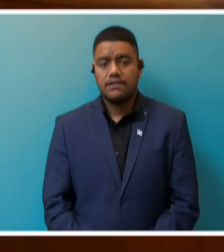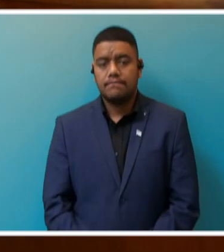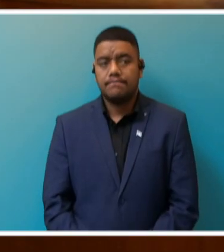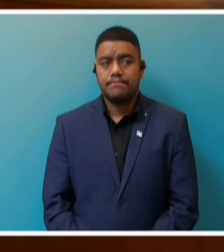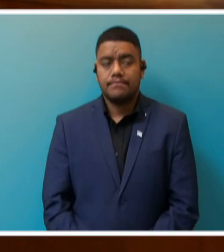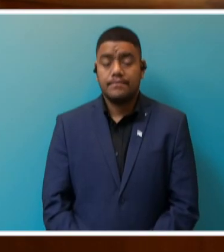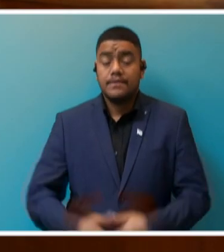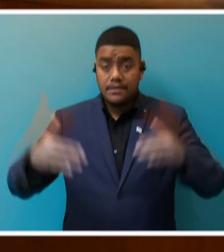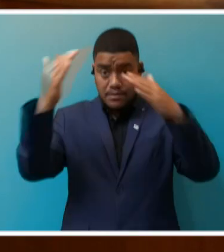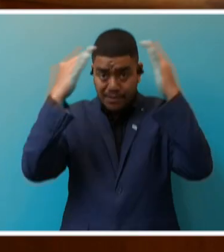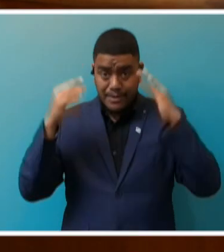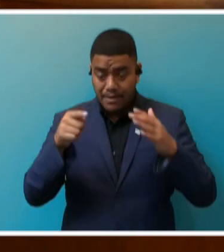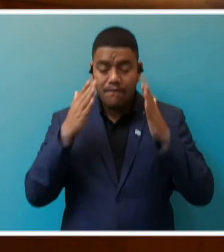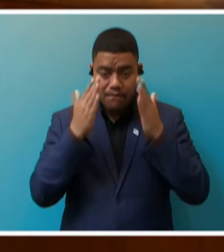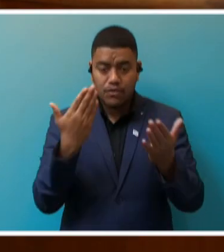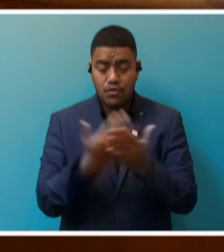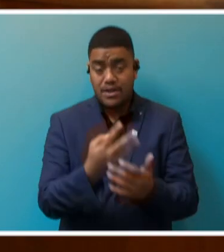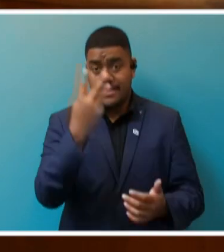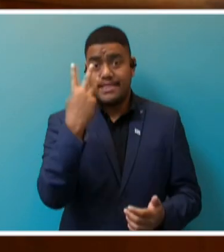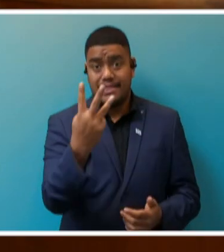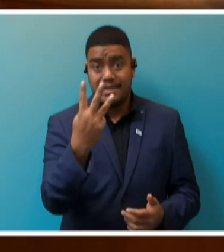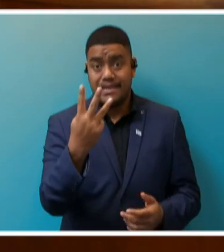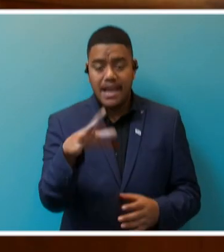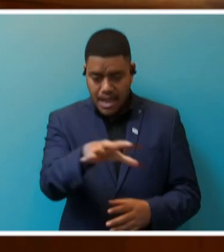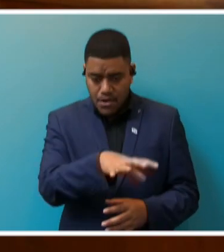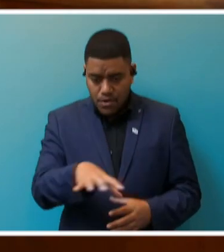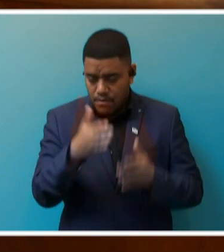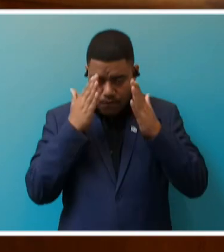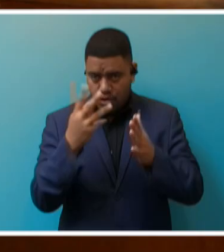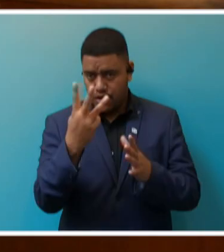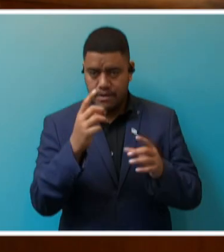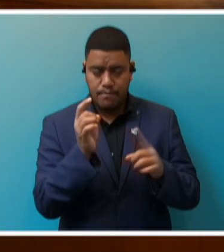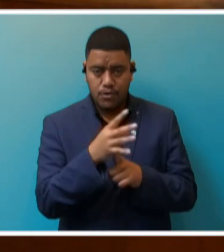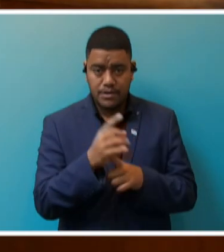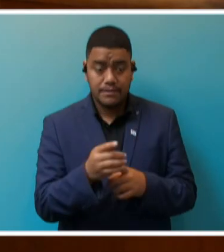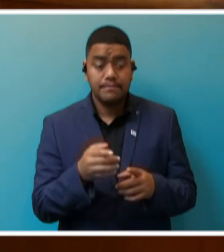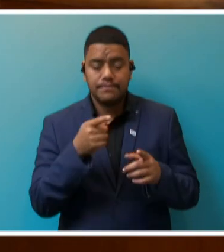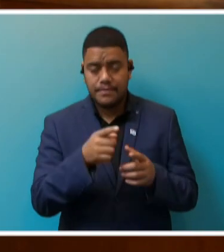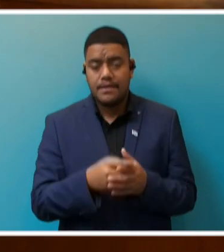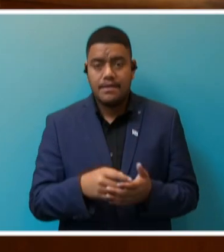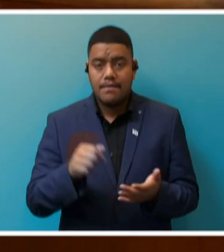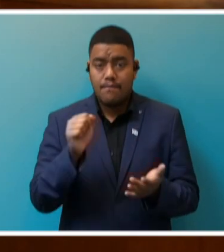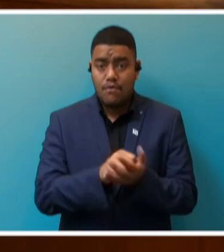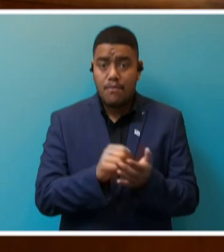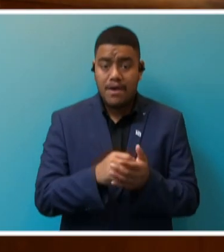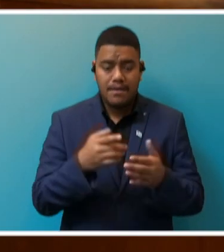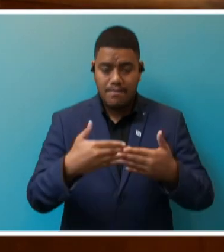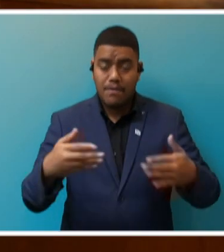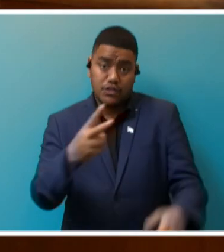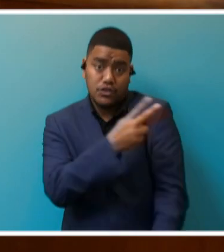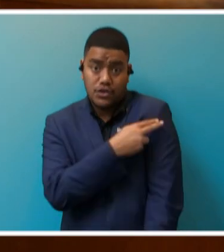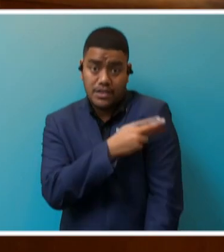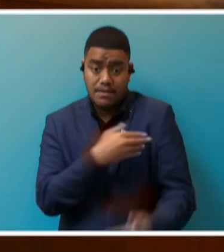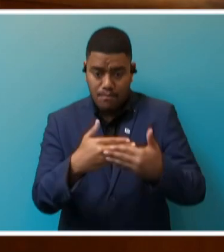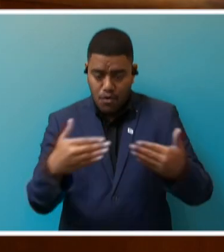Mr. Speaker, the project focuses on 3 core areas. It aims to modernize customs and border procedures